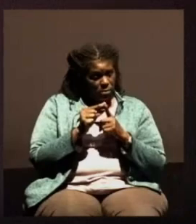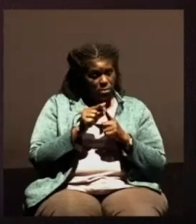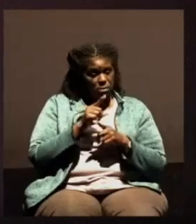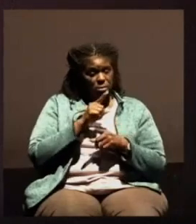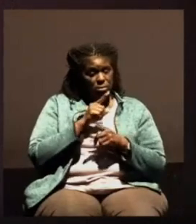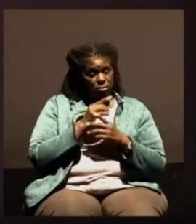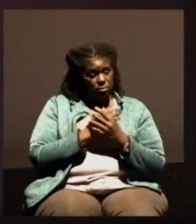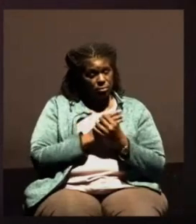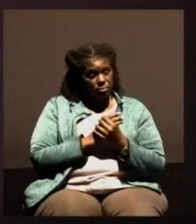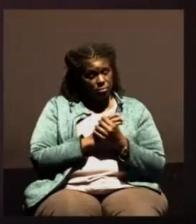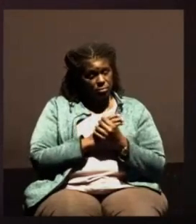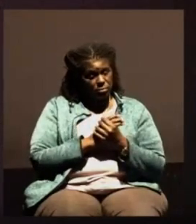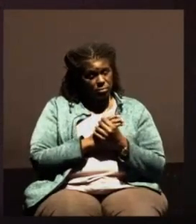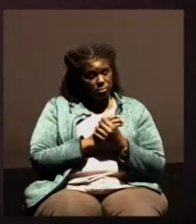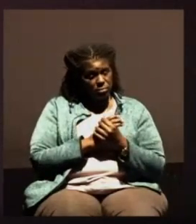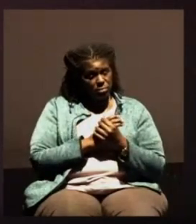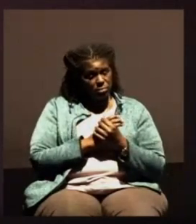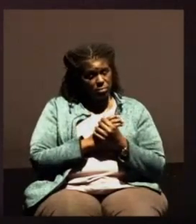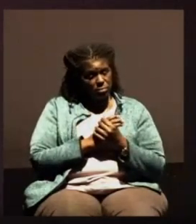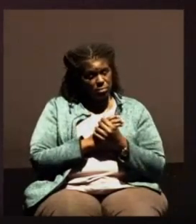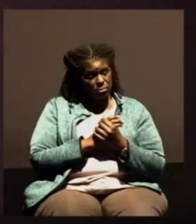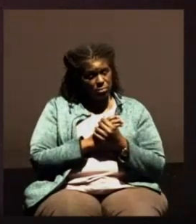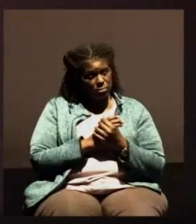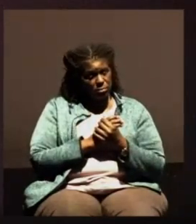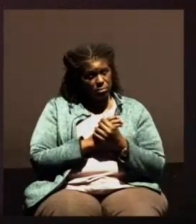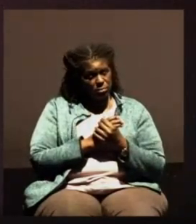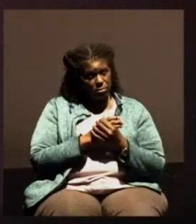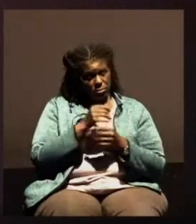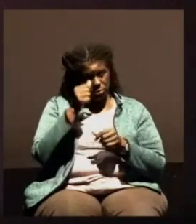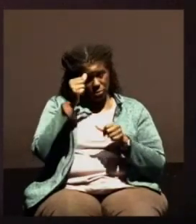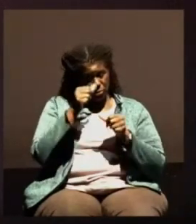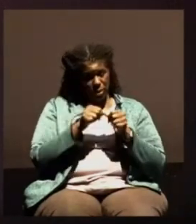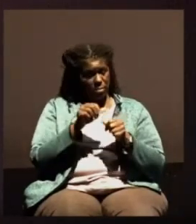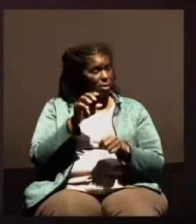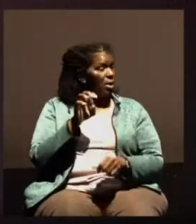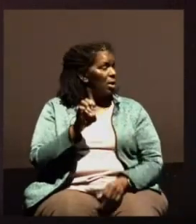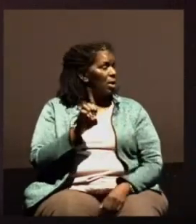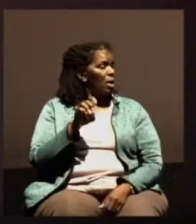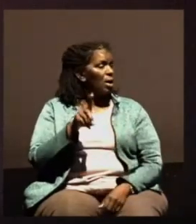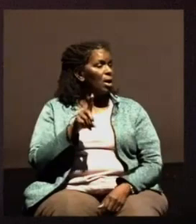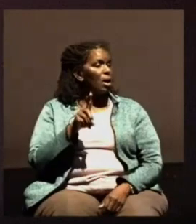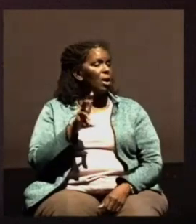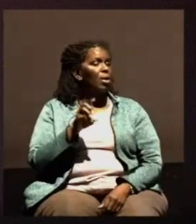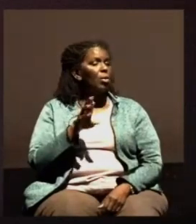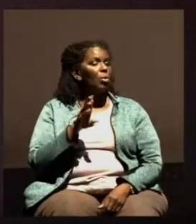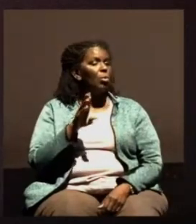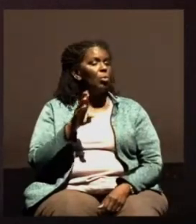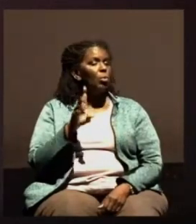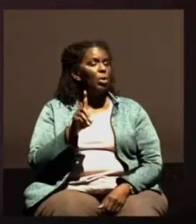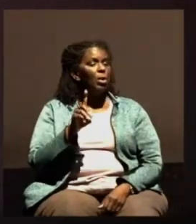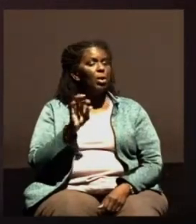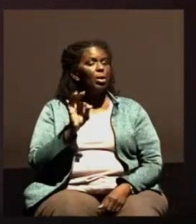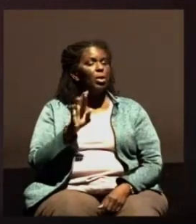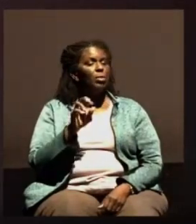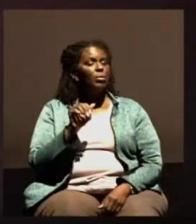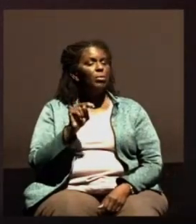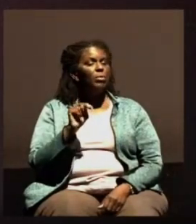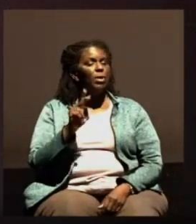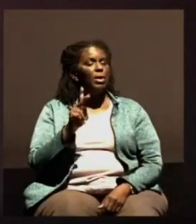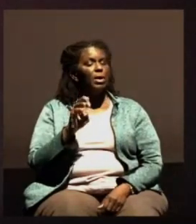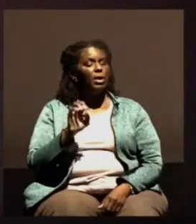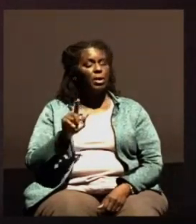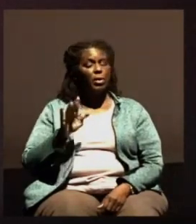something. You remember Edward Frankel, our friend from previously? He describes his